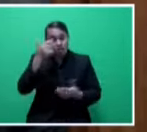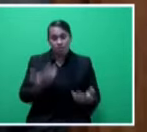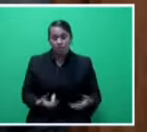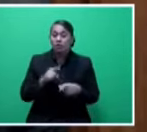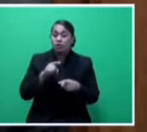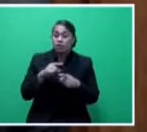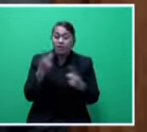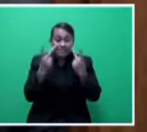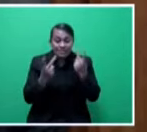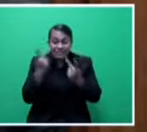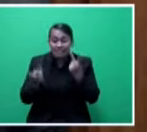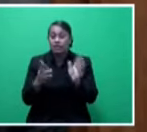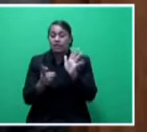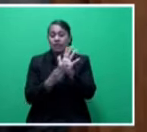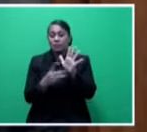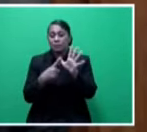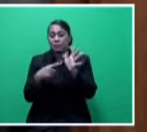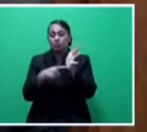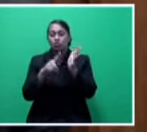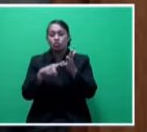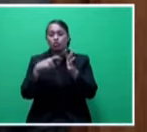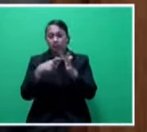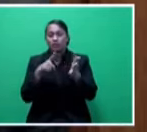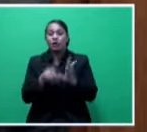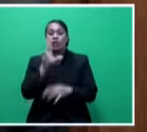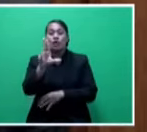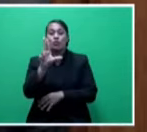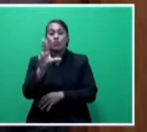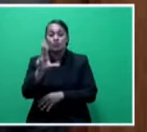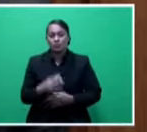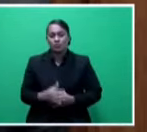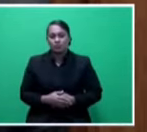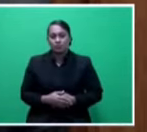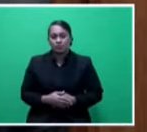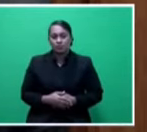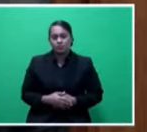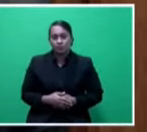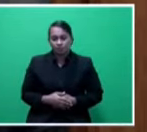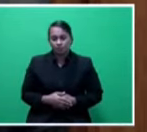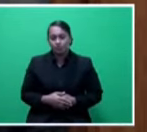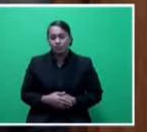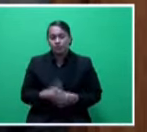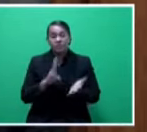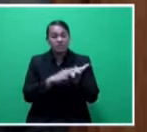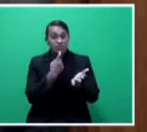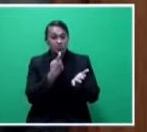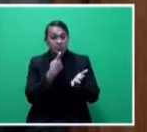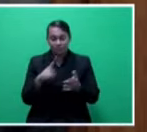the Prime Minister's tour to areas that were affected by a tropical cyclone Harold, and we could see that these estimates